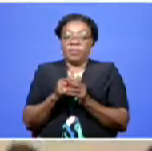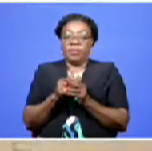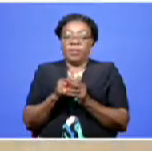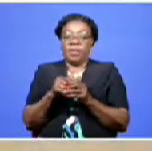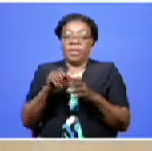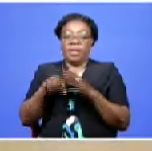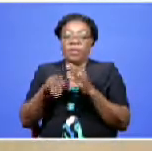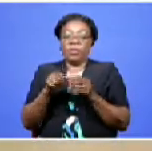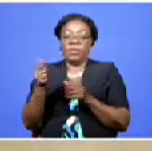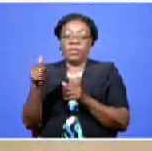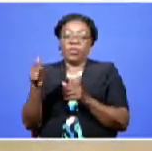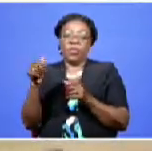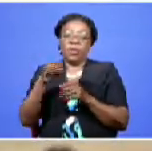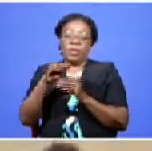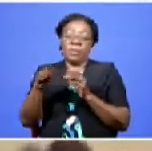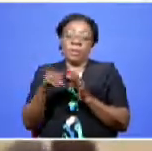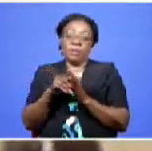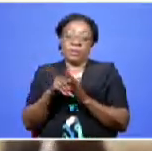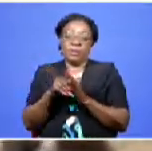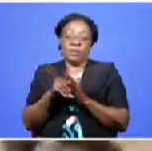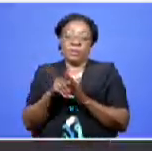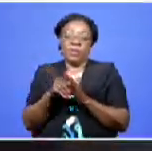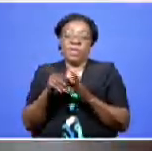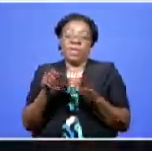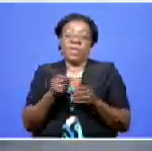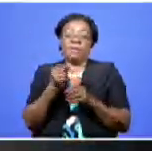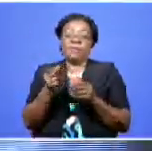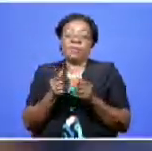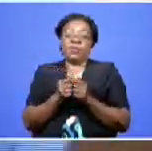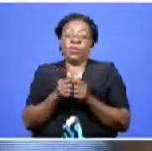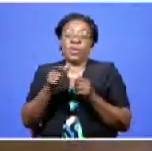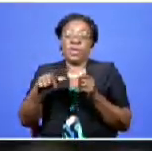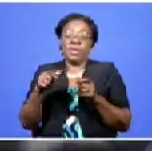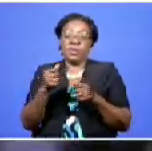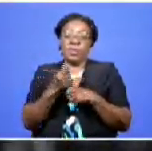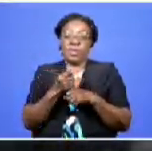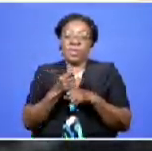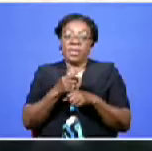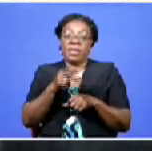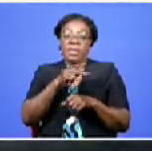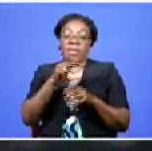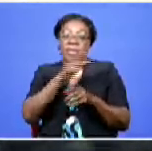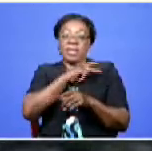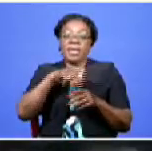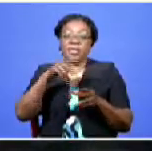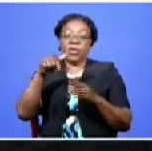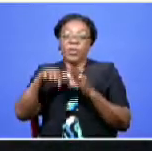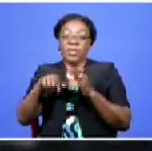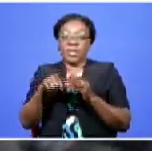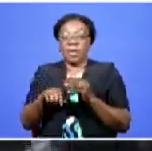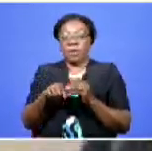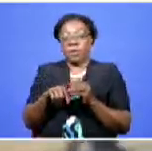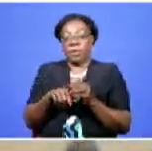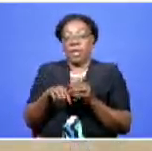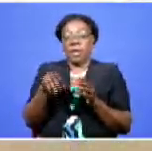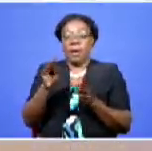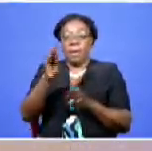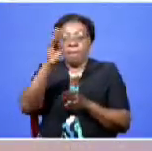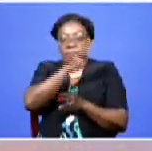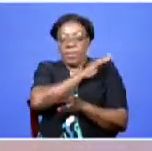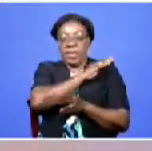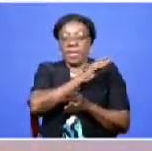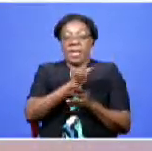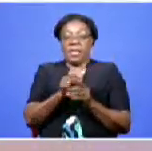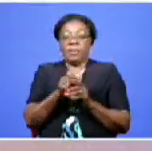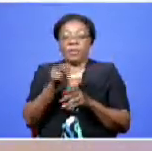And despite a big fourth quarter from Sacramento, it was too little too late. Kings going down 127-123. Buddy, 10 of